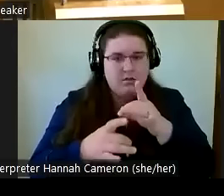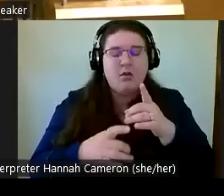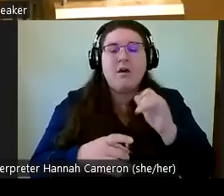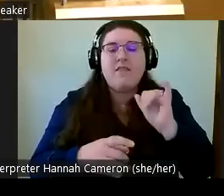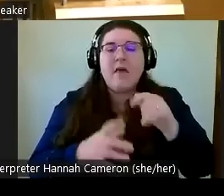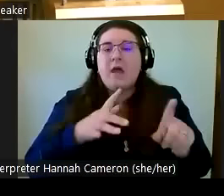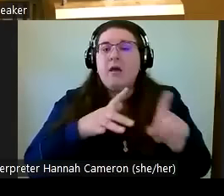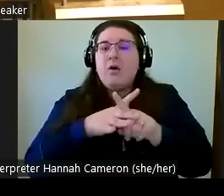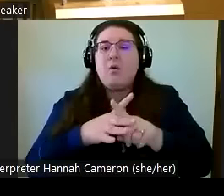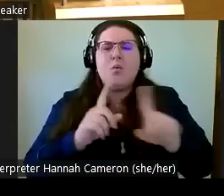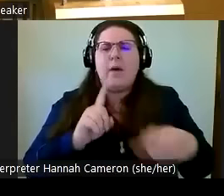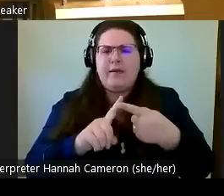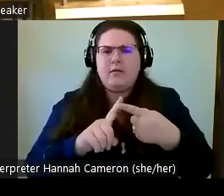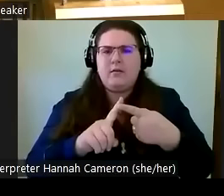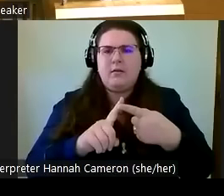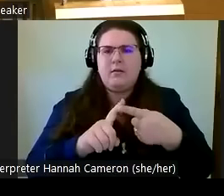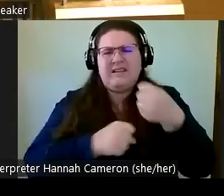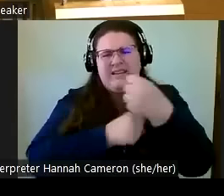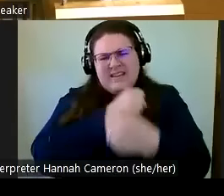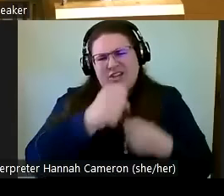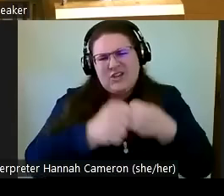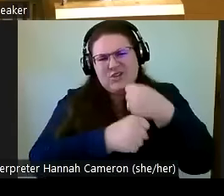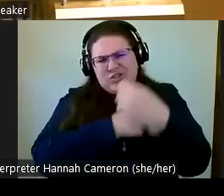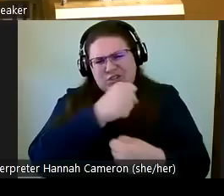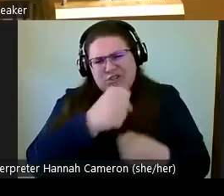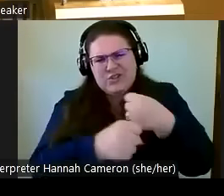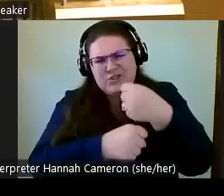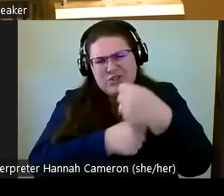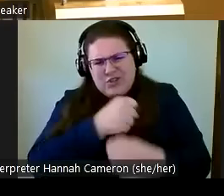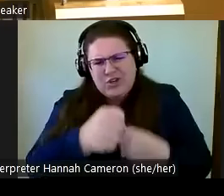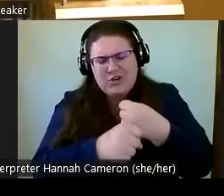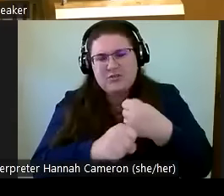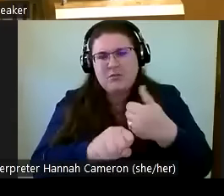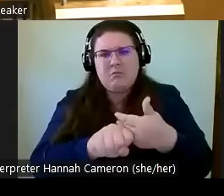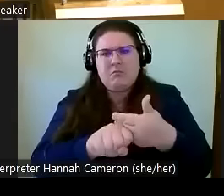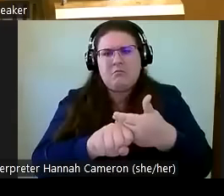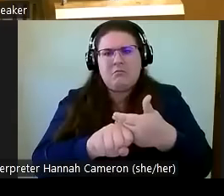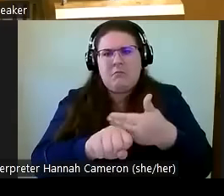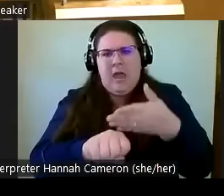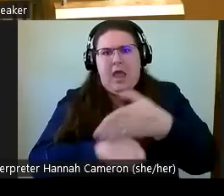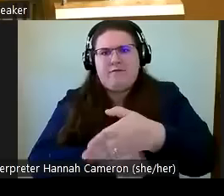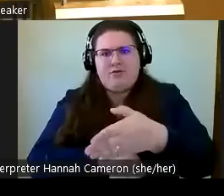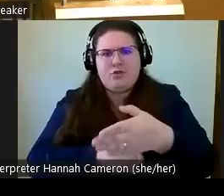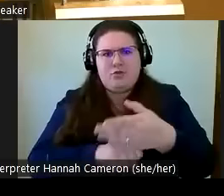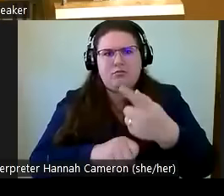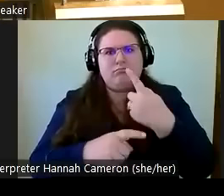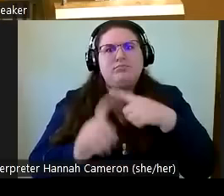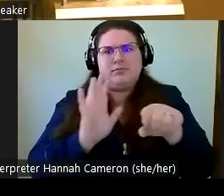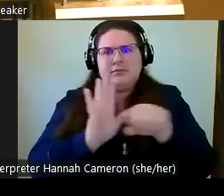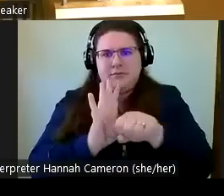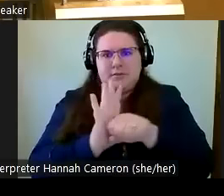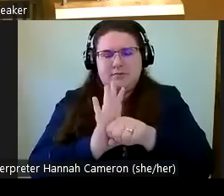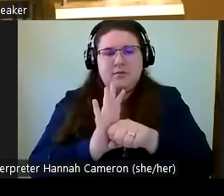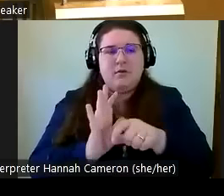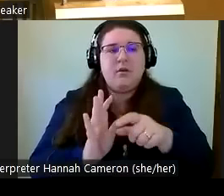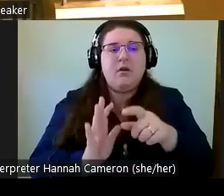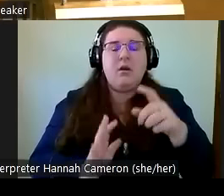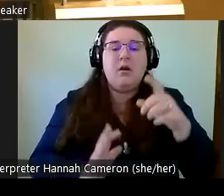decades, before someone has any kind of symptoms at all. And cognitive impairment is not necessary to diagnose someone with the